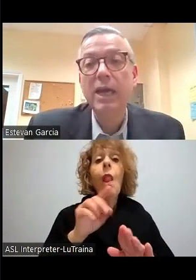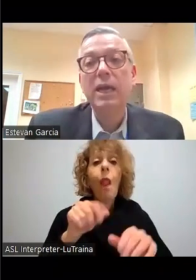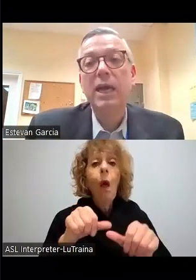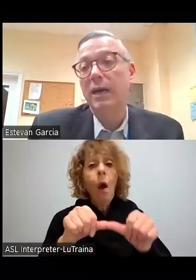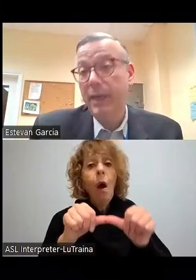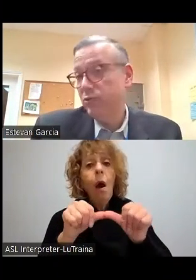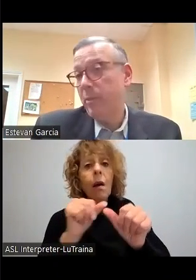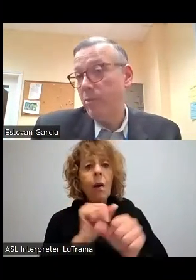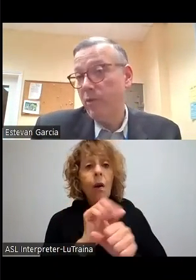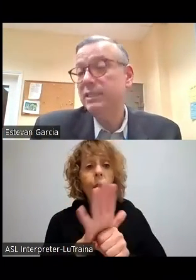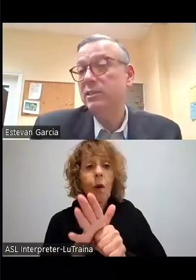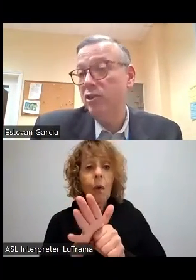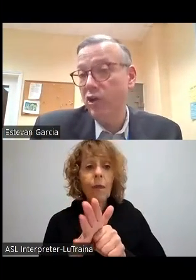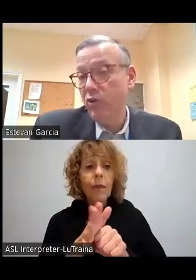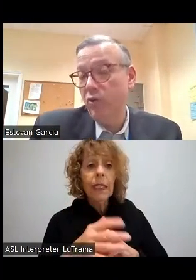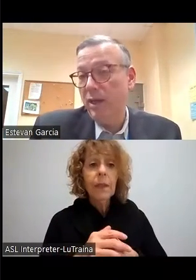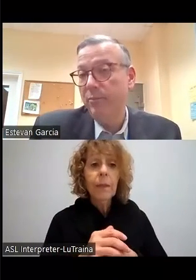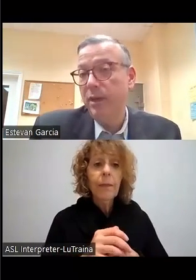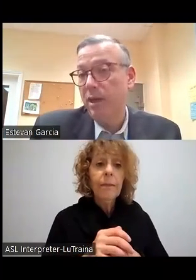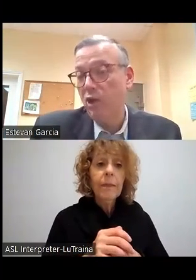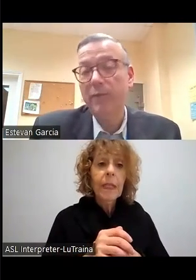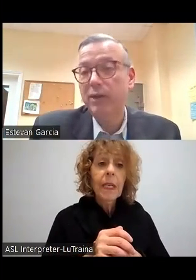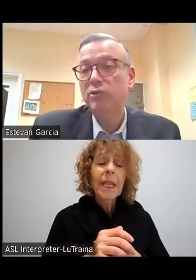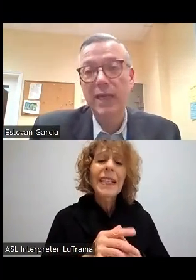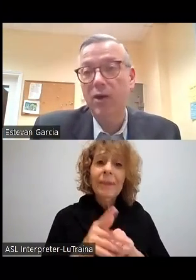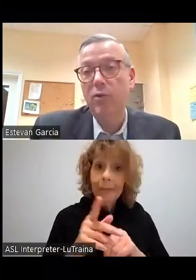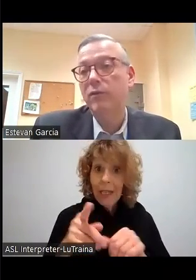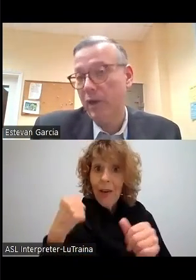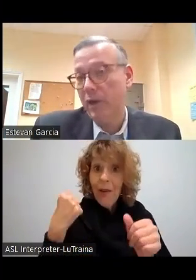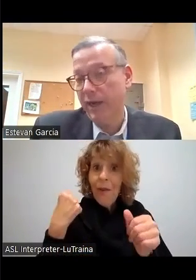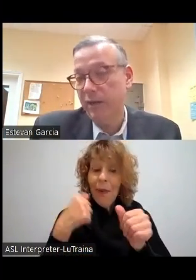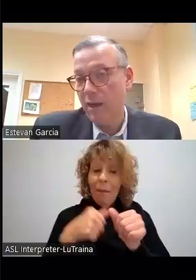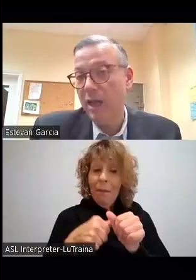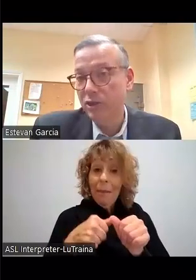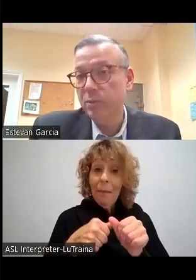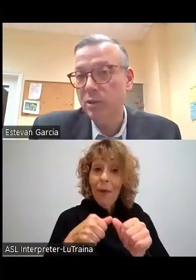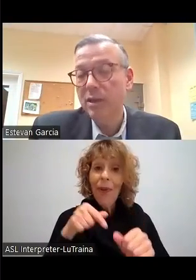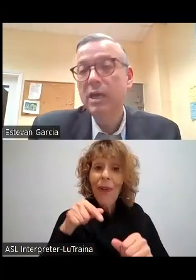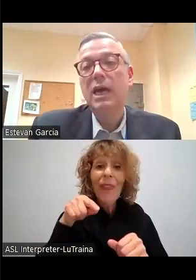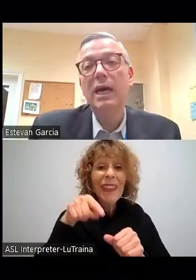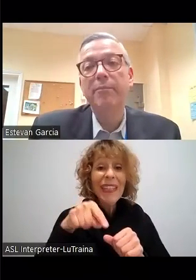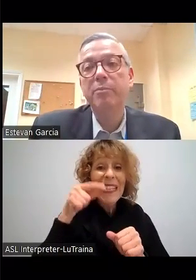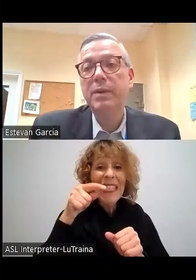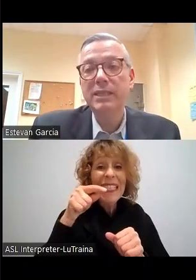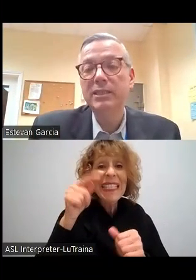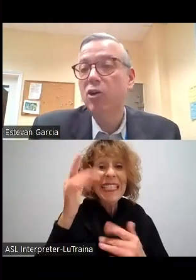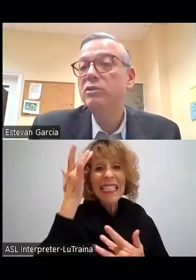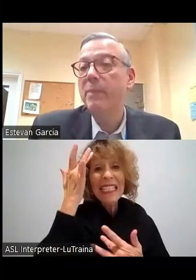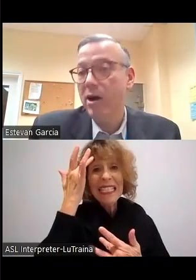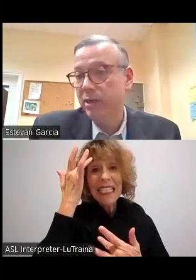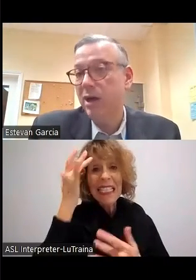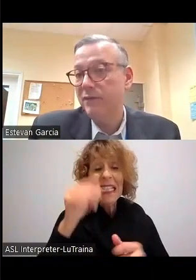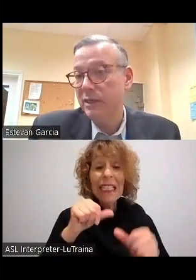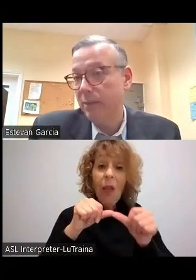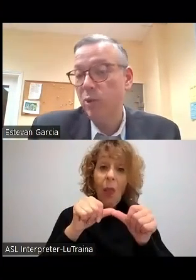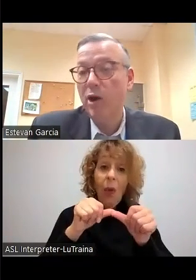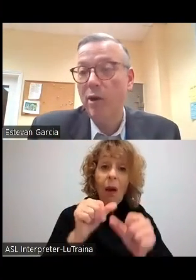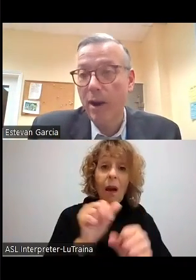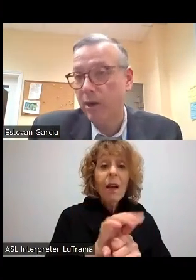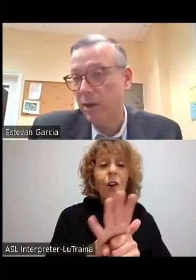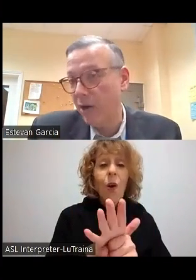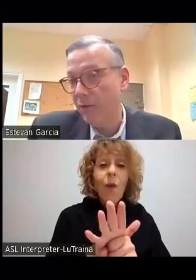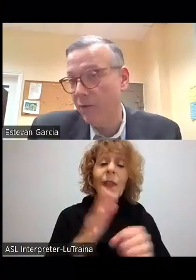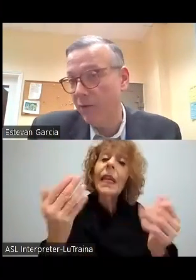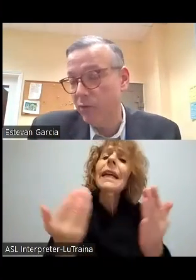provider. Because remember, this is new. Healthcare providers now are very knowledgeable, but this goes beyond oftentimes